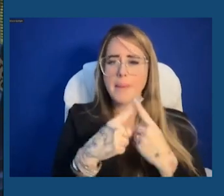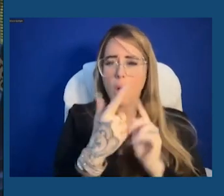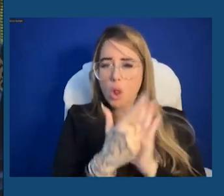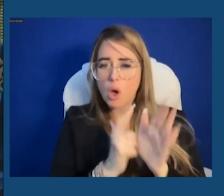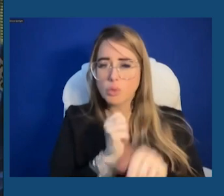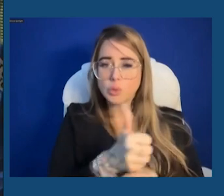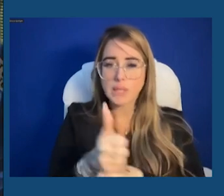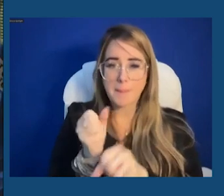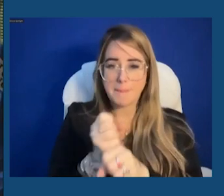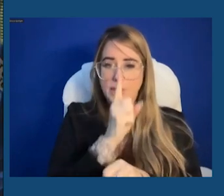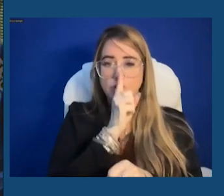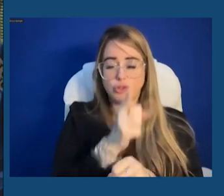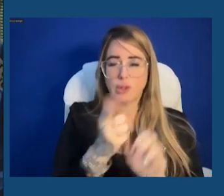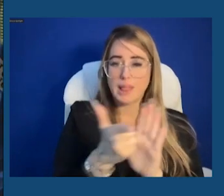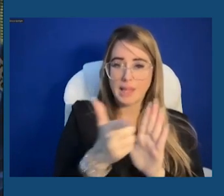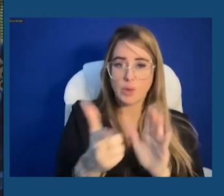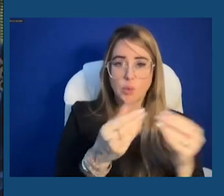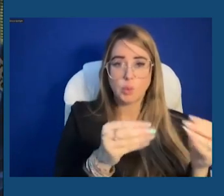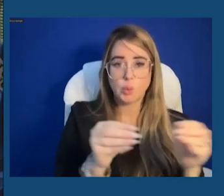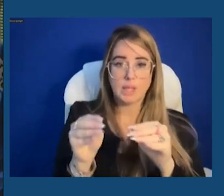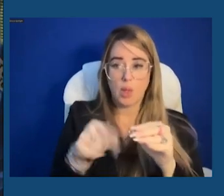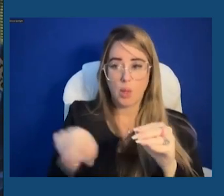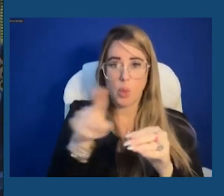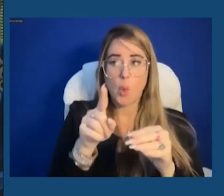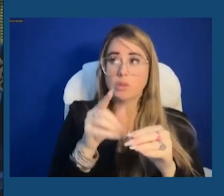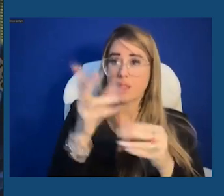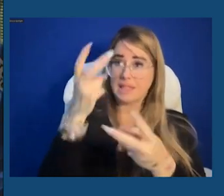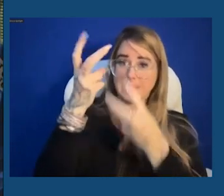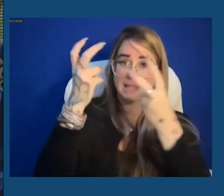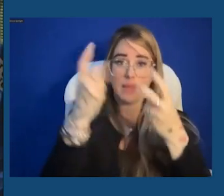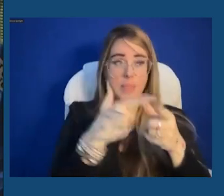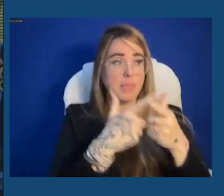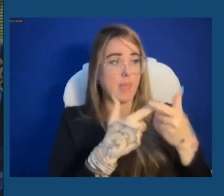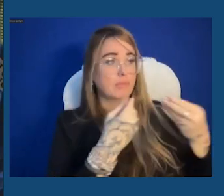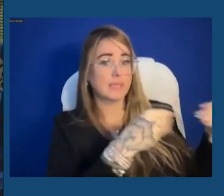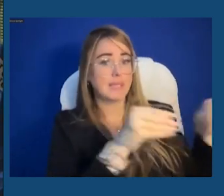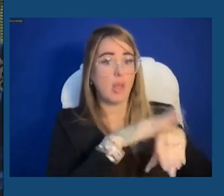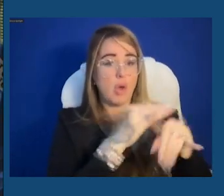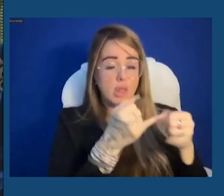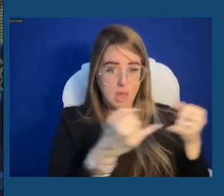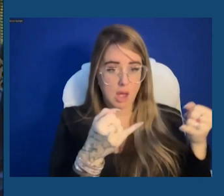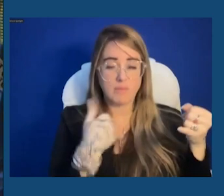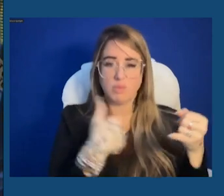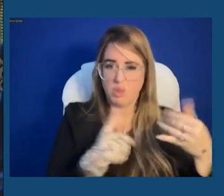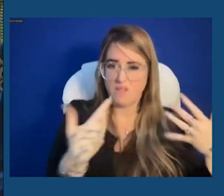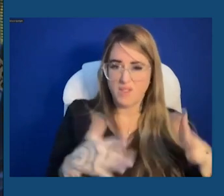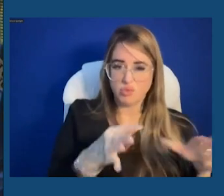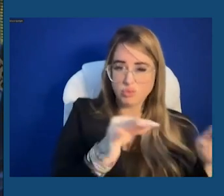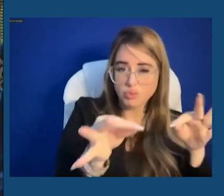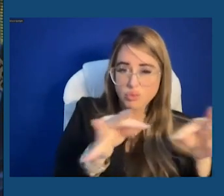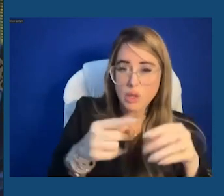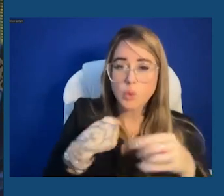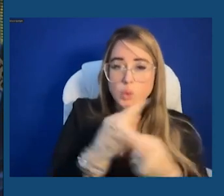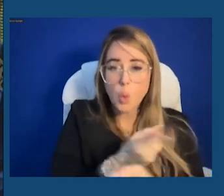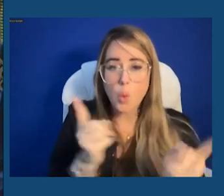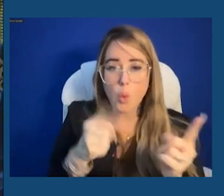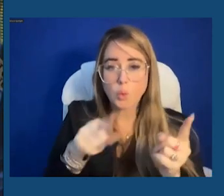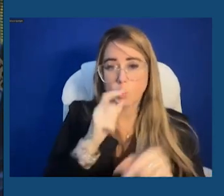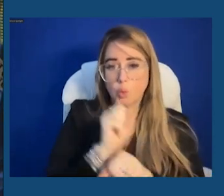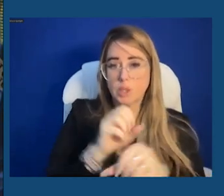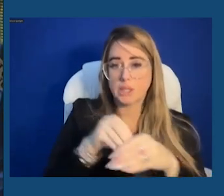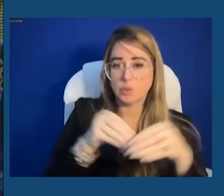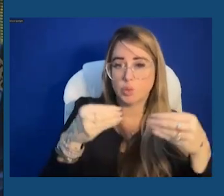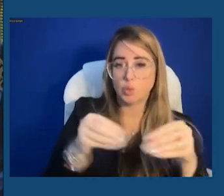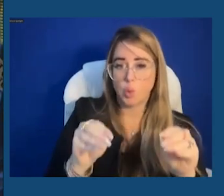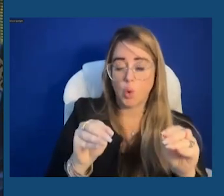illegal goods. And as I said, and then we talked to the retail workers about this, increasing penalties for assault